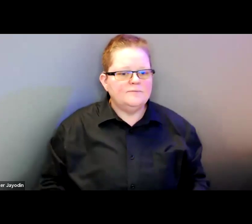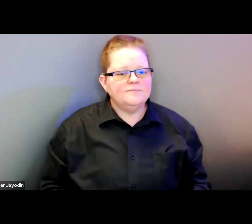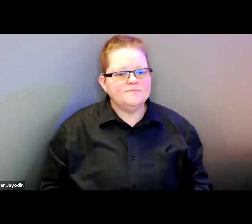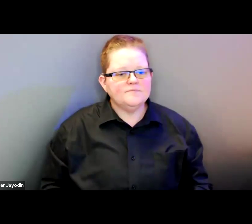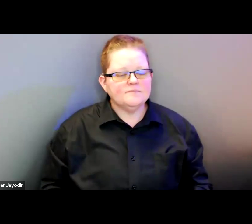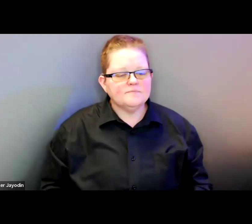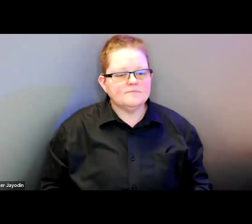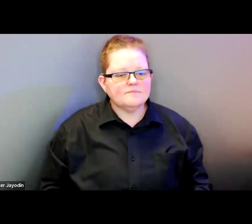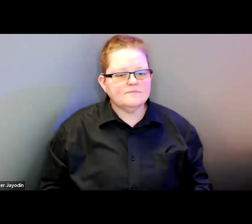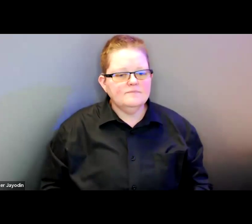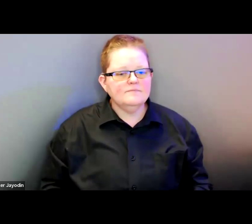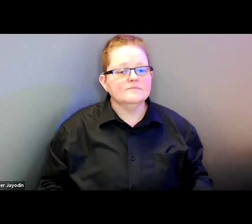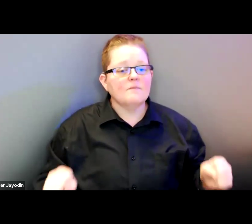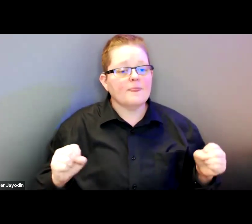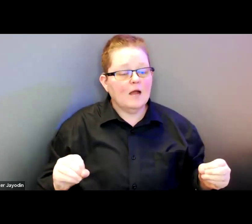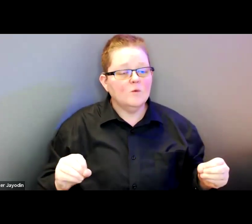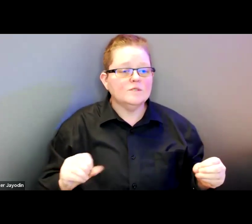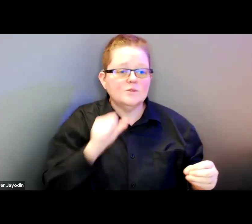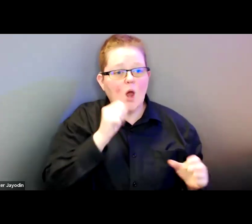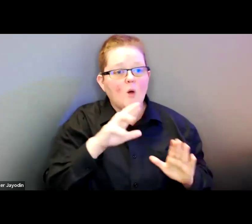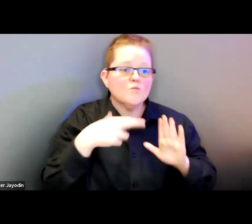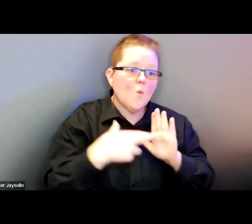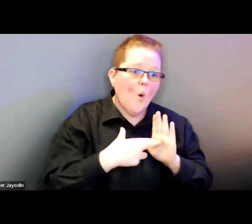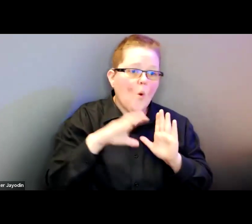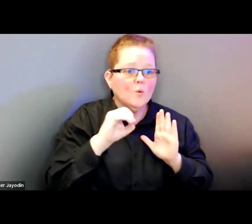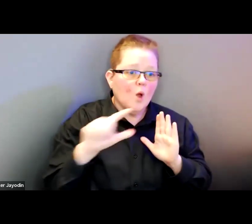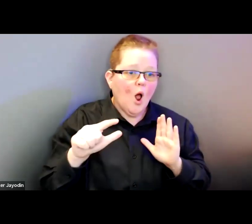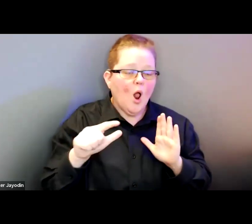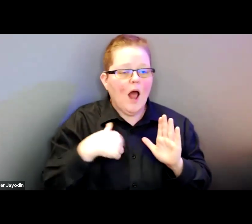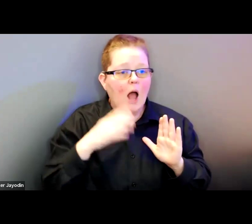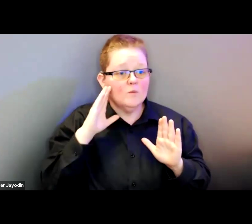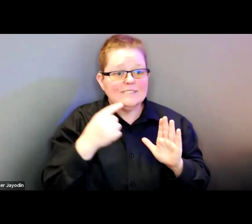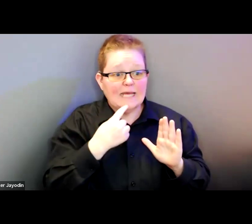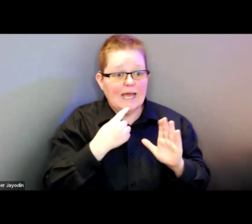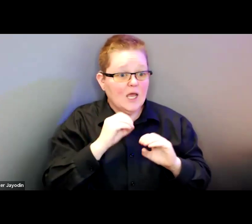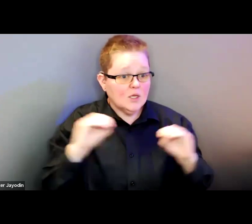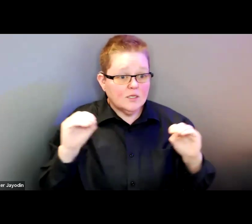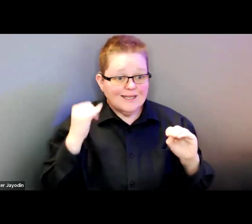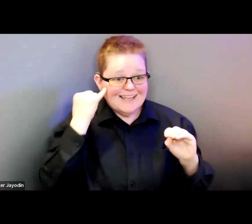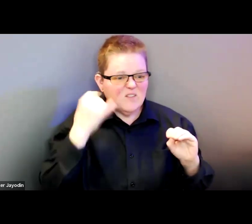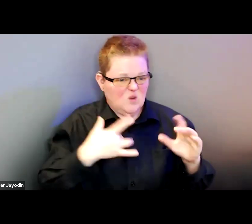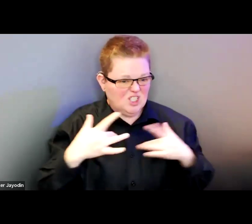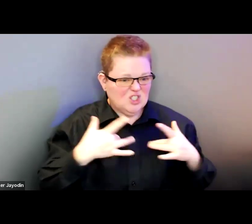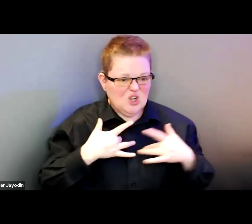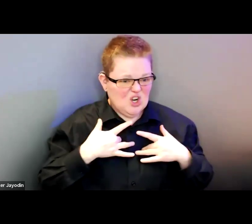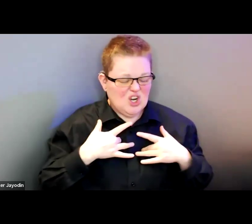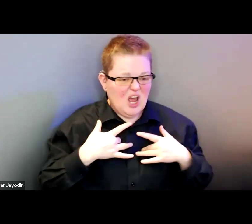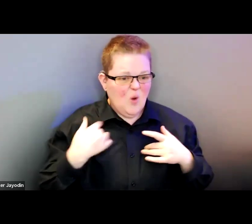So instead of doing the roll call, what I'm going to do is I'm going to say without objection. So like if people have a concern with that, then we can go and have a vote